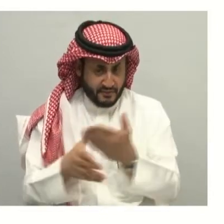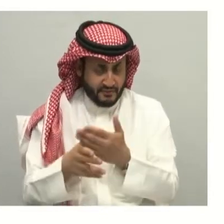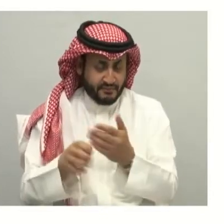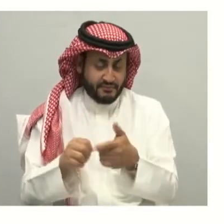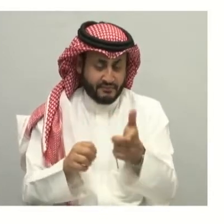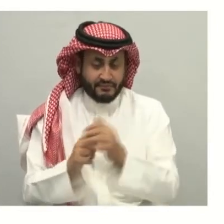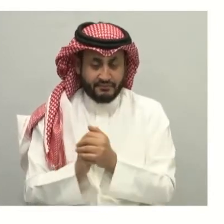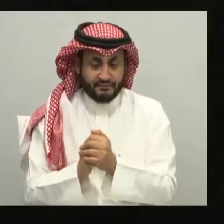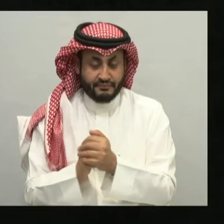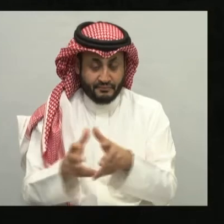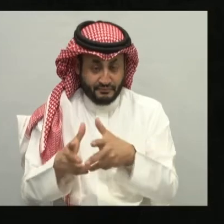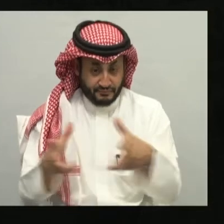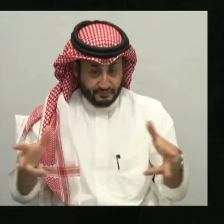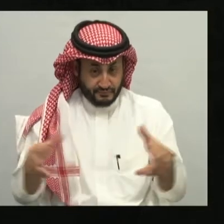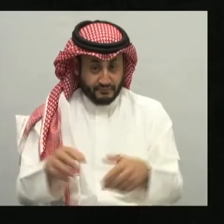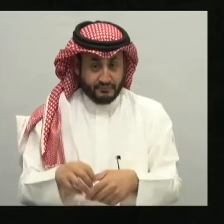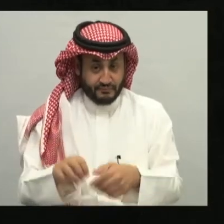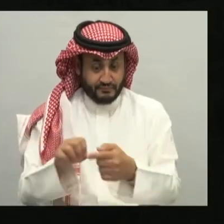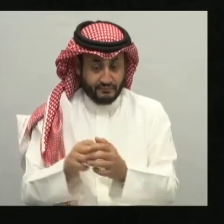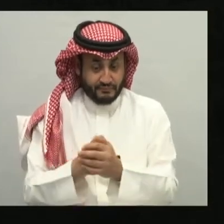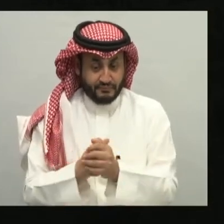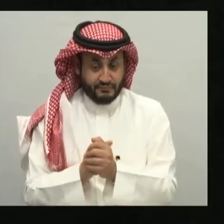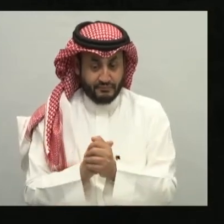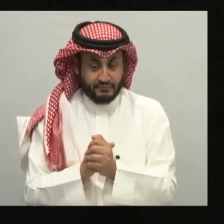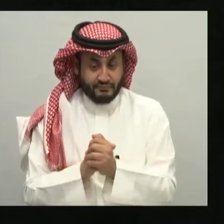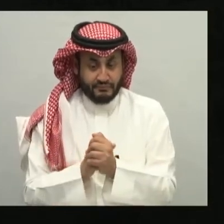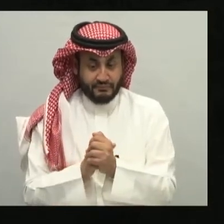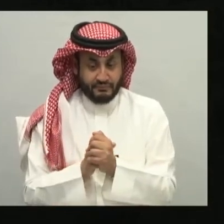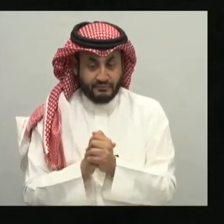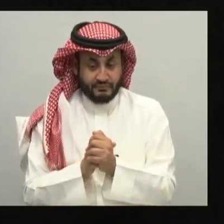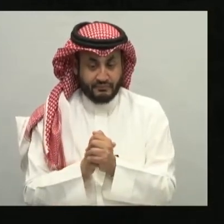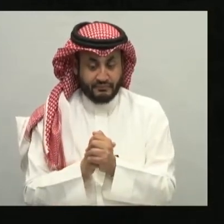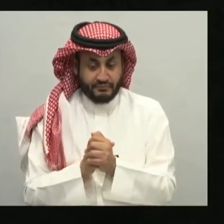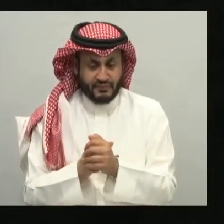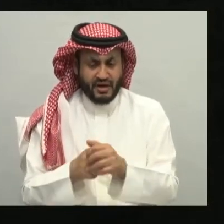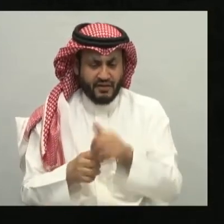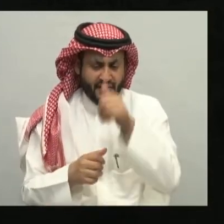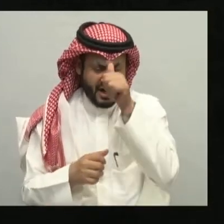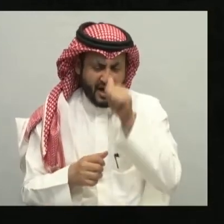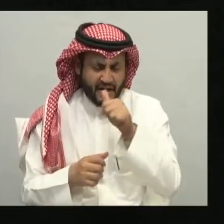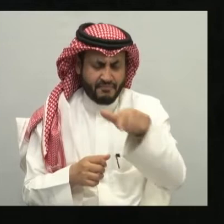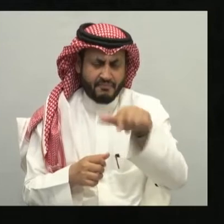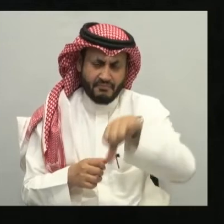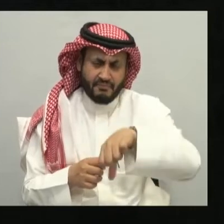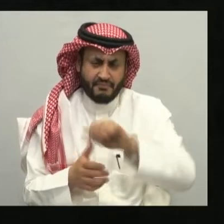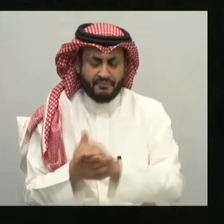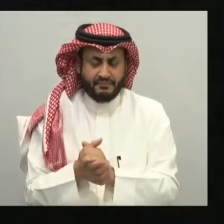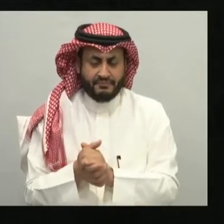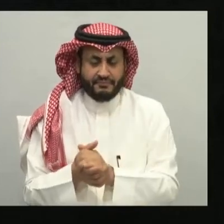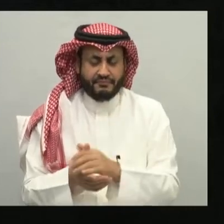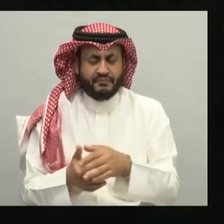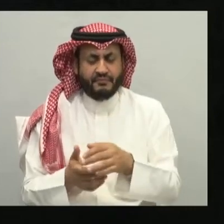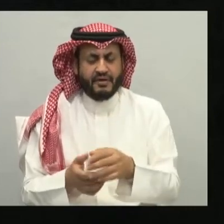remember, hate isn't something we want to have, right? So hate is a feeling that's not so good. But we